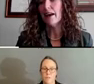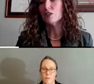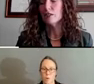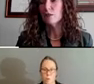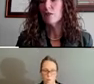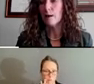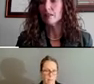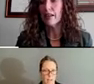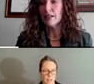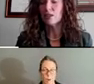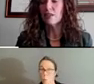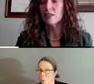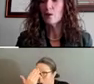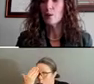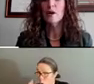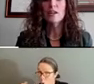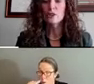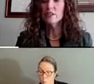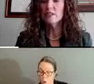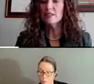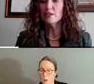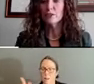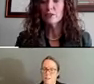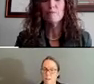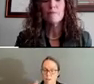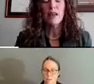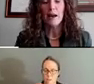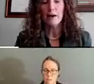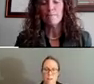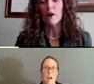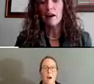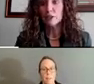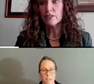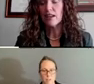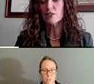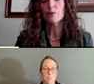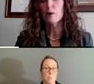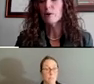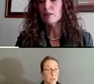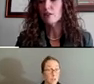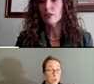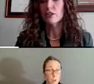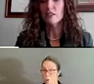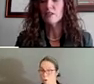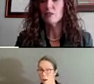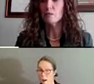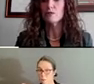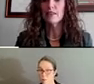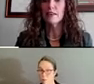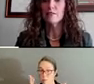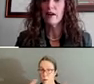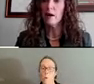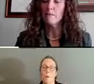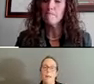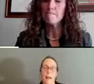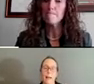that unless they actually do the application. And so during a disaster, or after a disaster, we always encourage individuals,